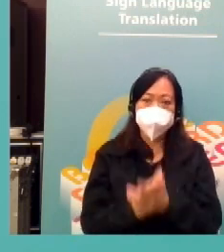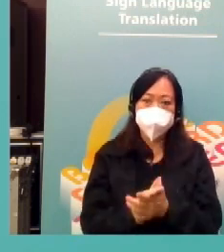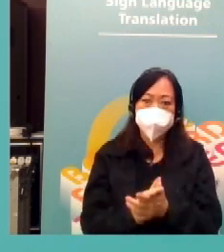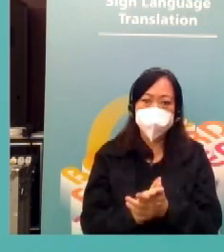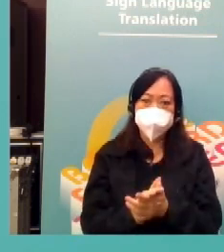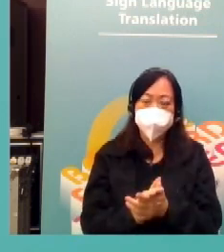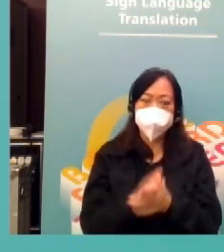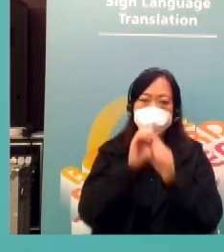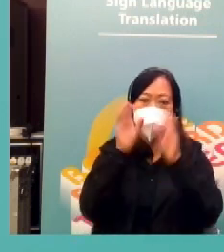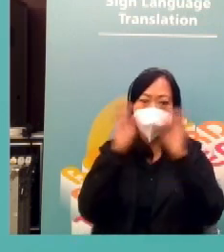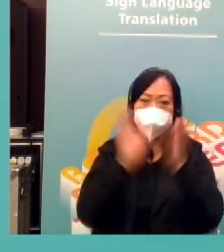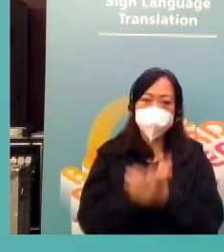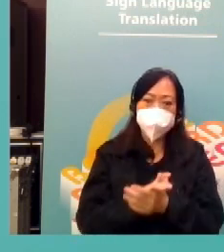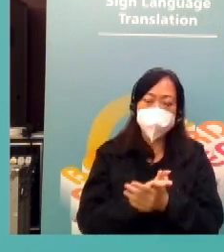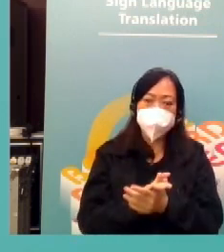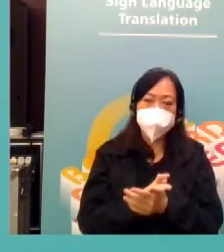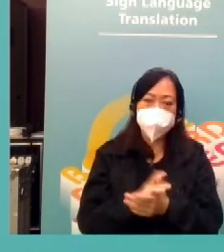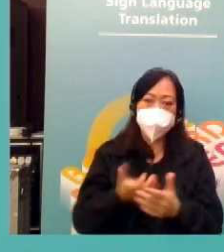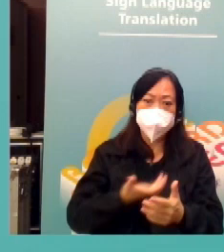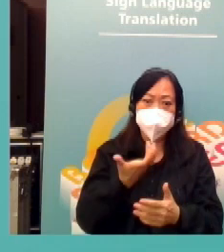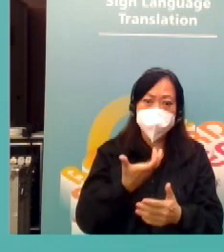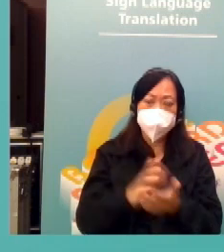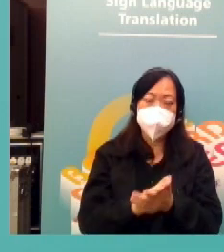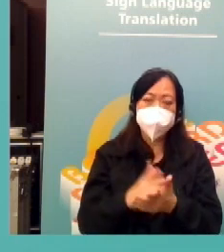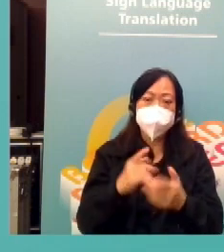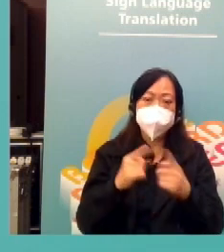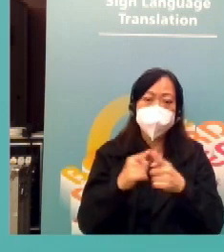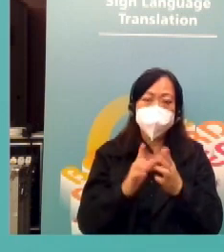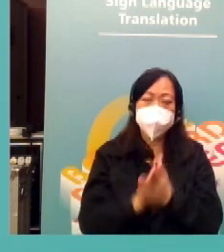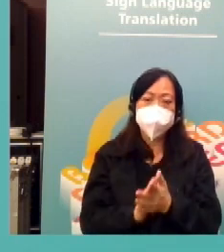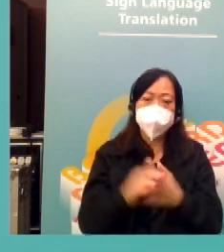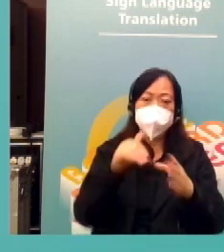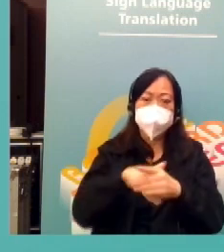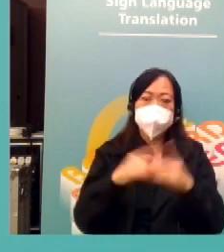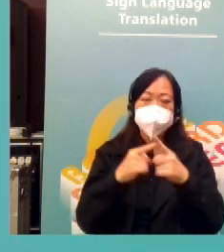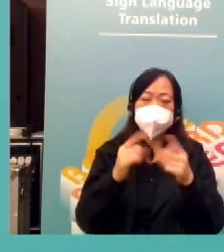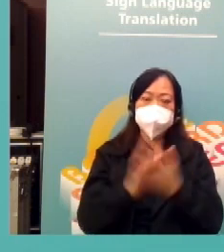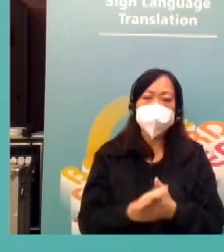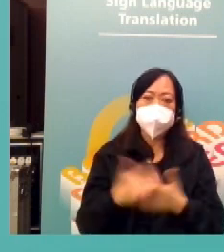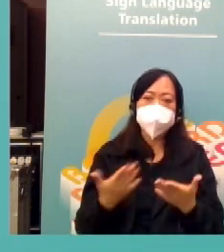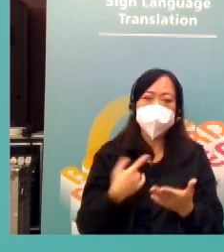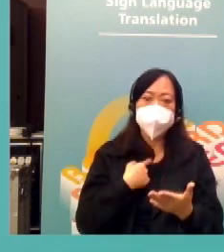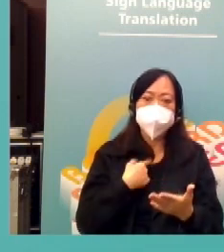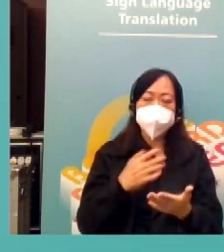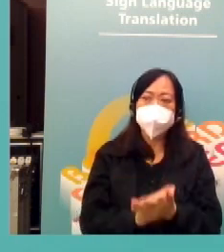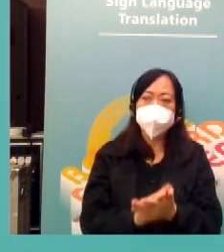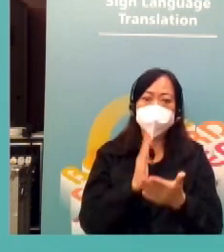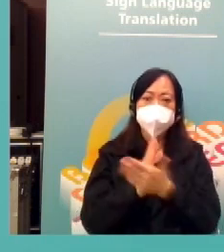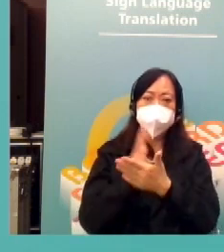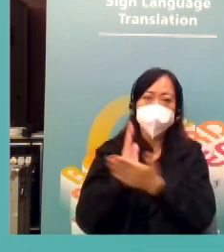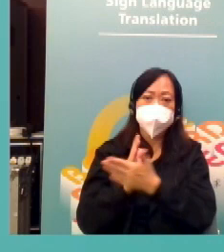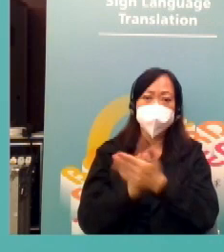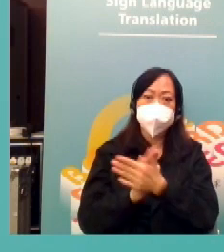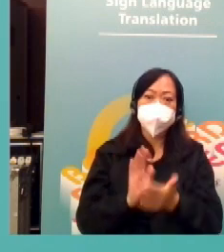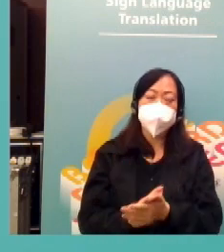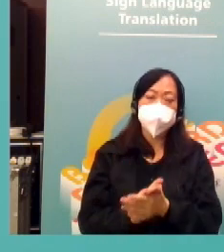for success, right? So all the funder and the investors would require certain level of return rate. So would